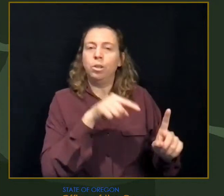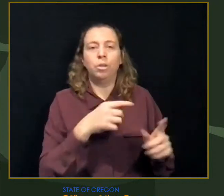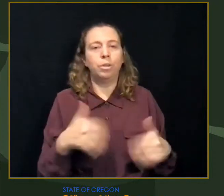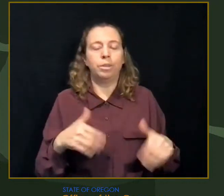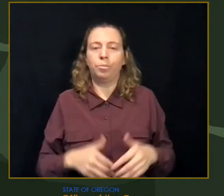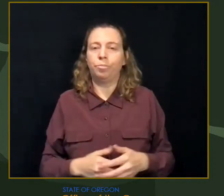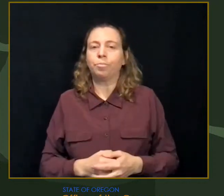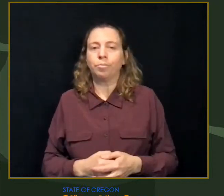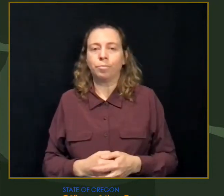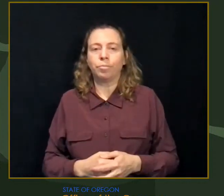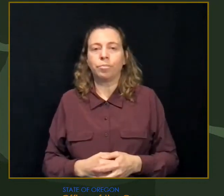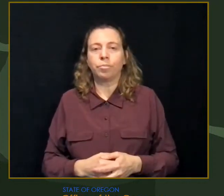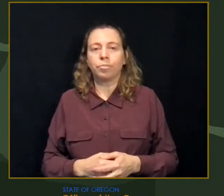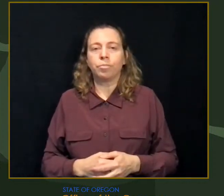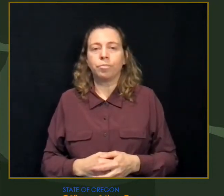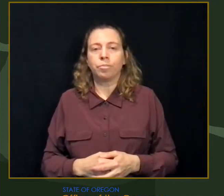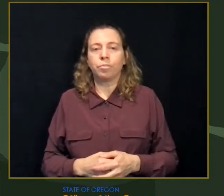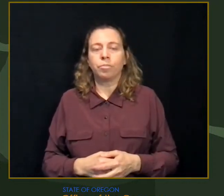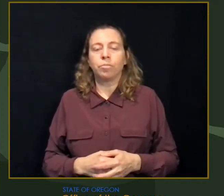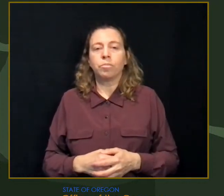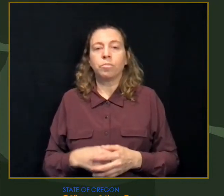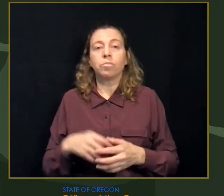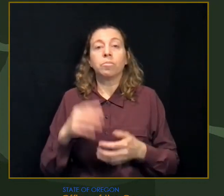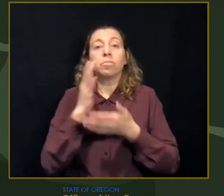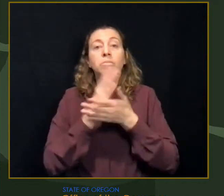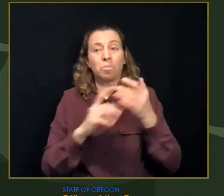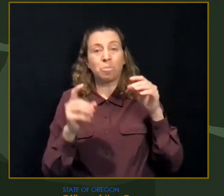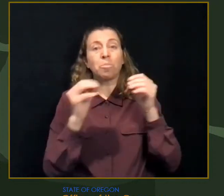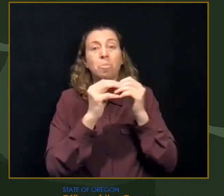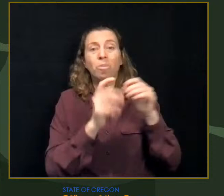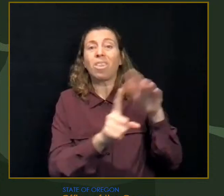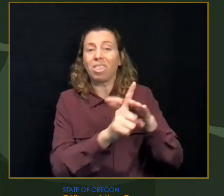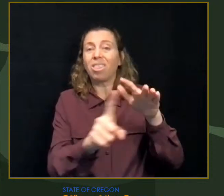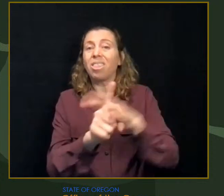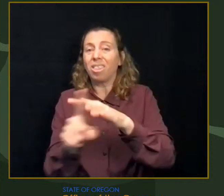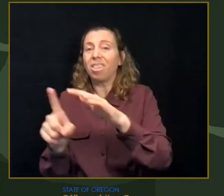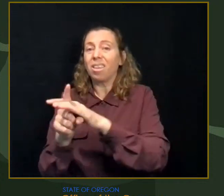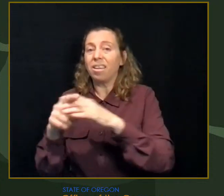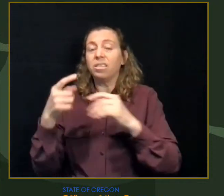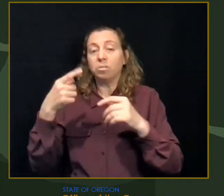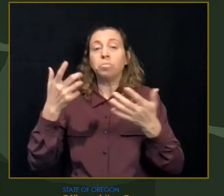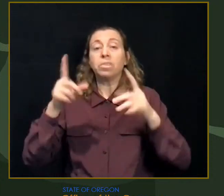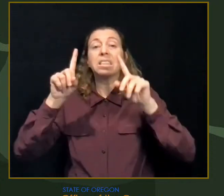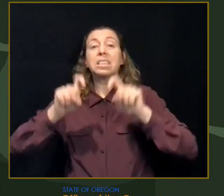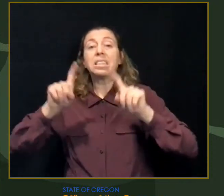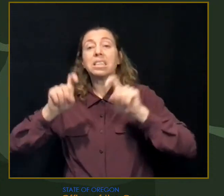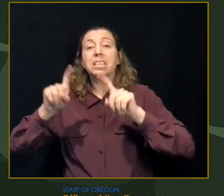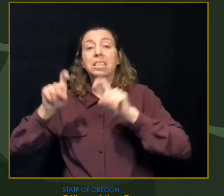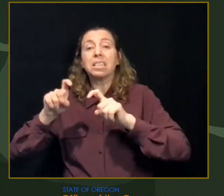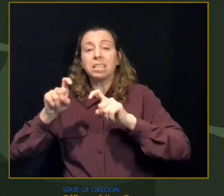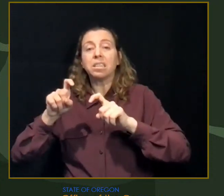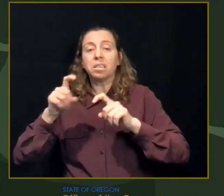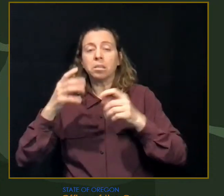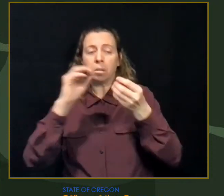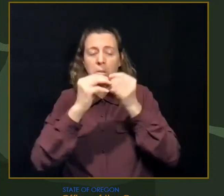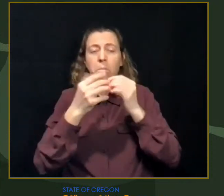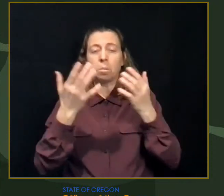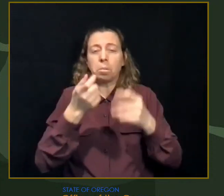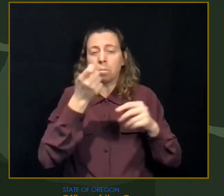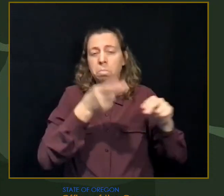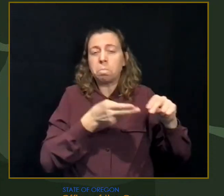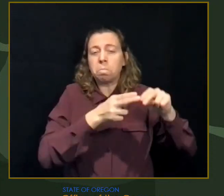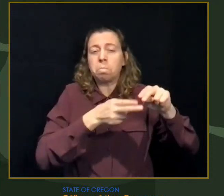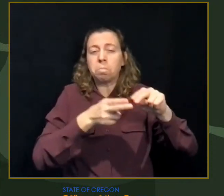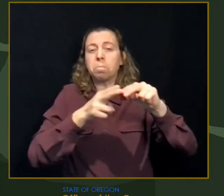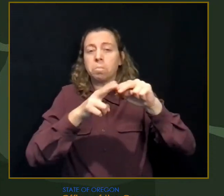schools since more schools have opened up and COVID rates have gone up, we still see very limited evidence of transmission within